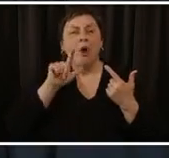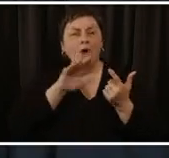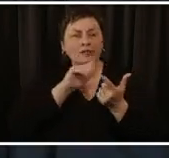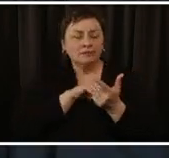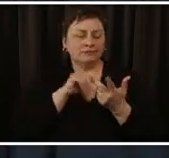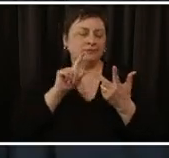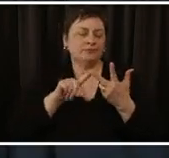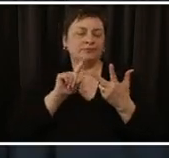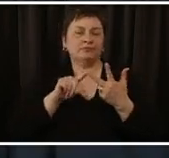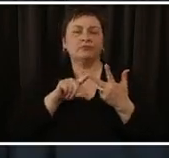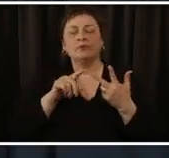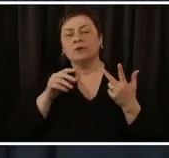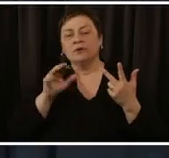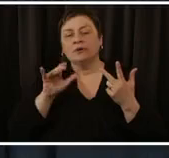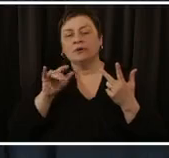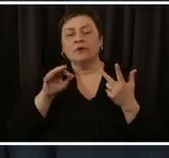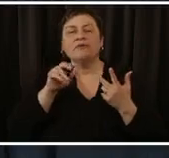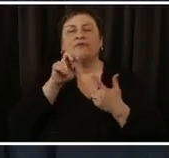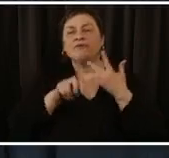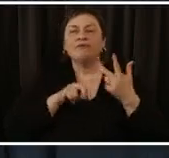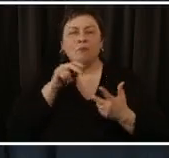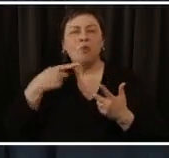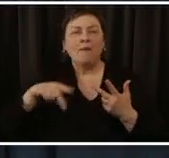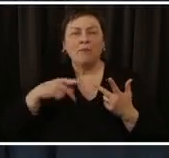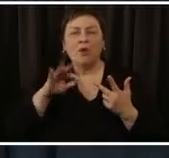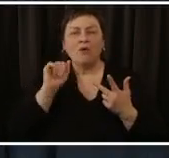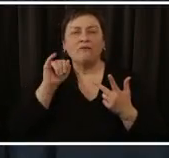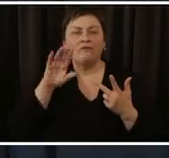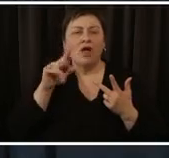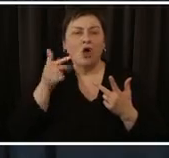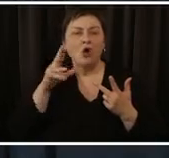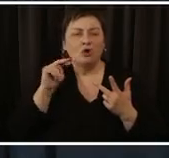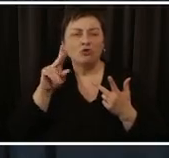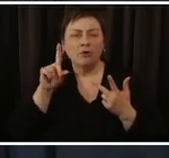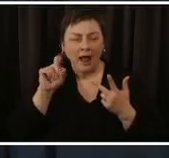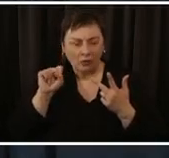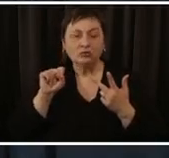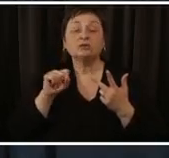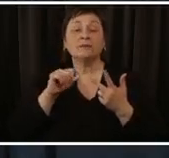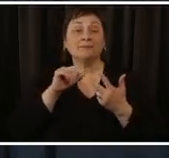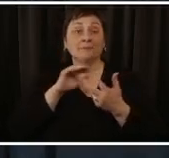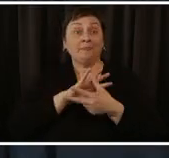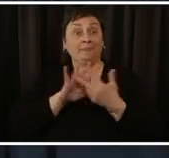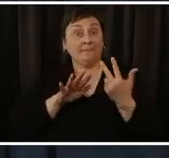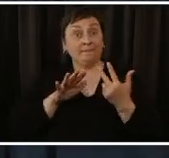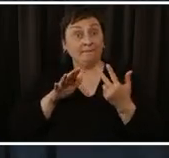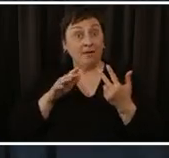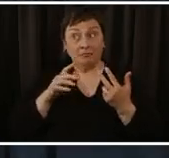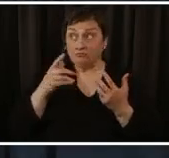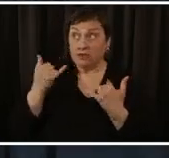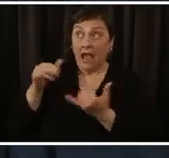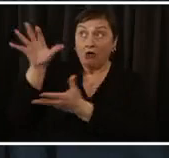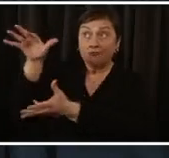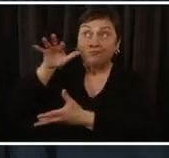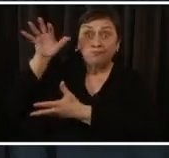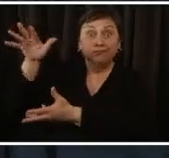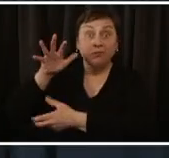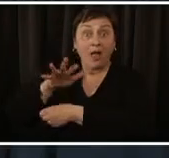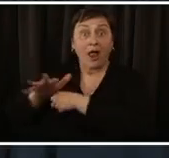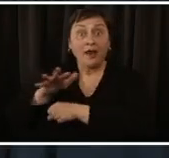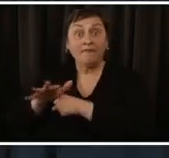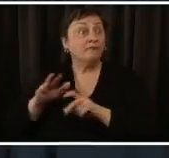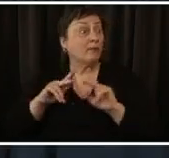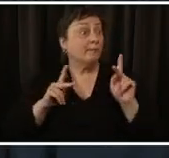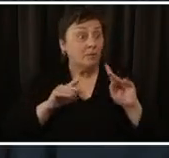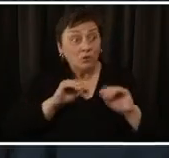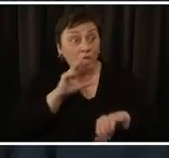in the next week or two, where we are now have enough supply to meet the additional demand of people who don't have appointments and just show